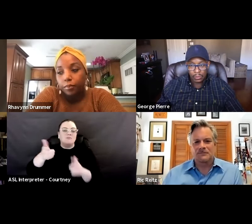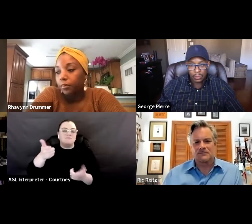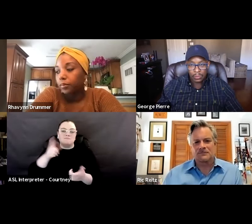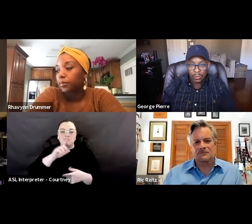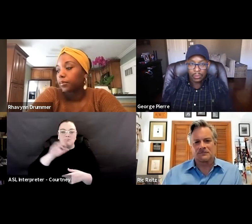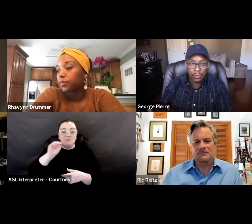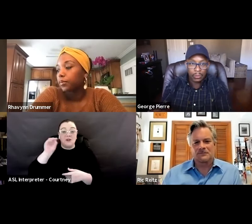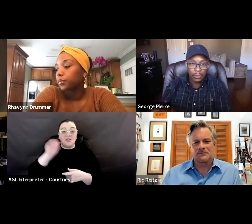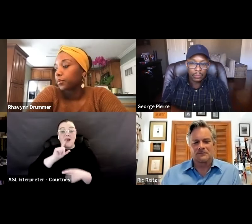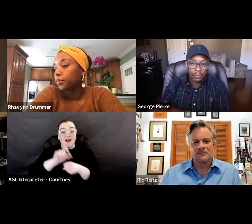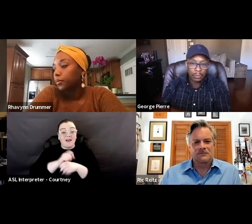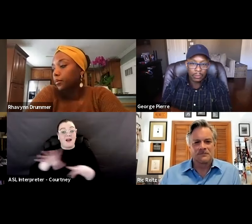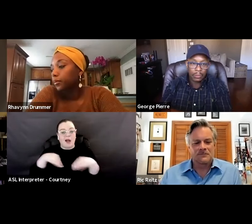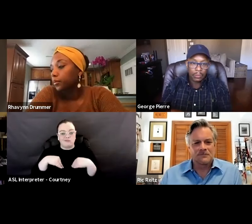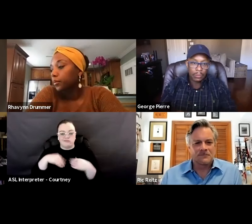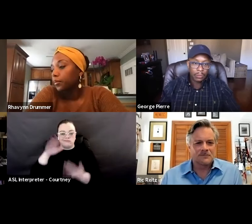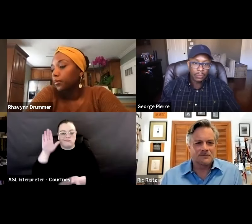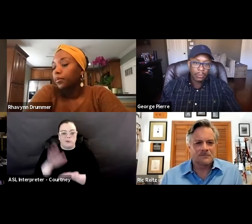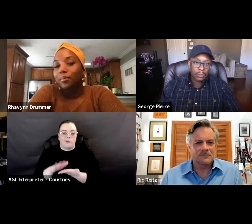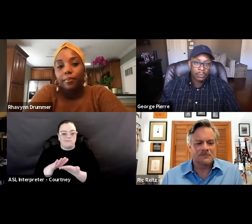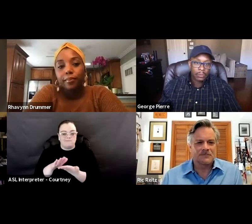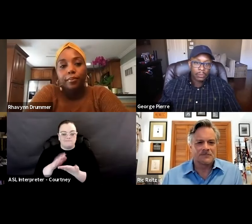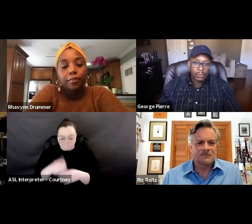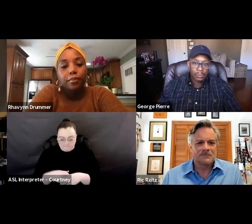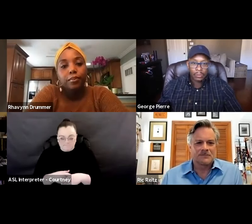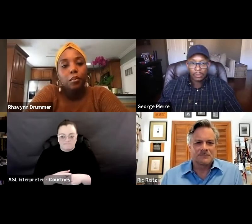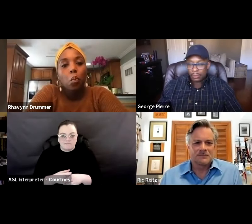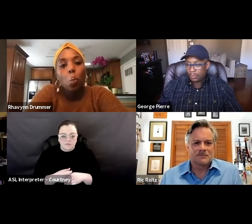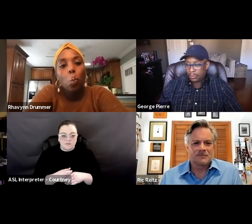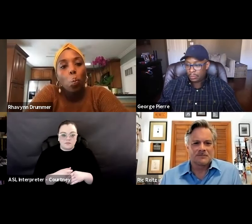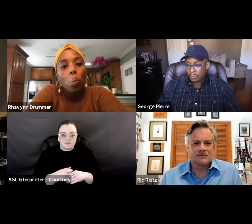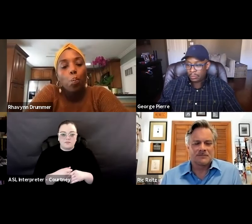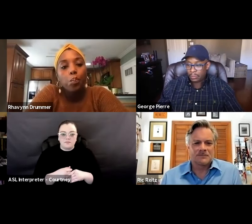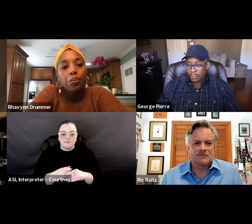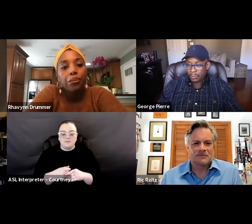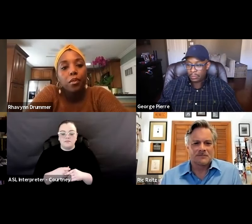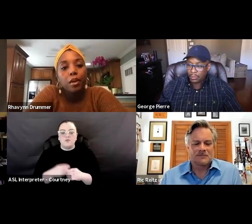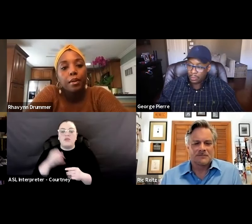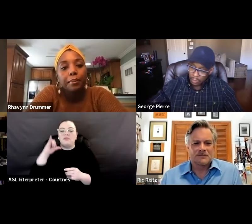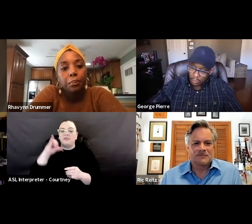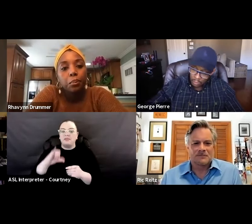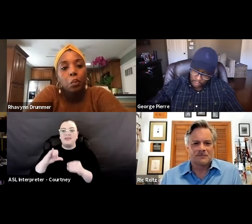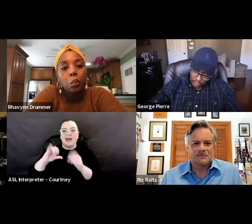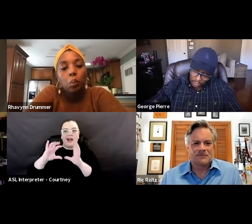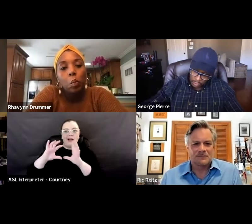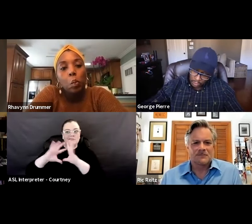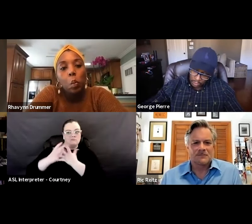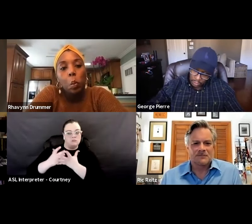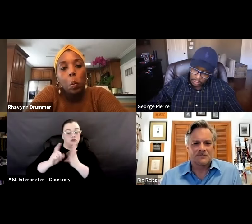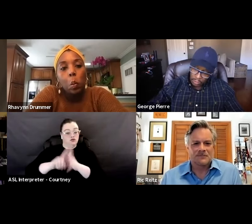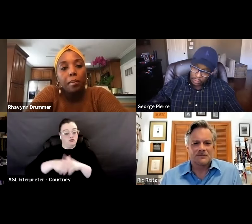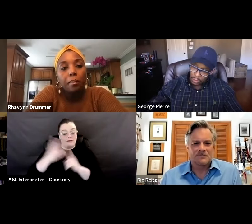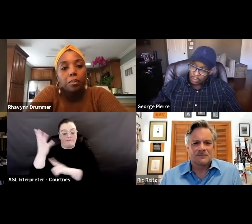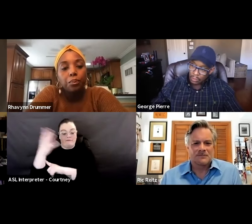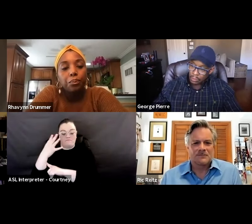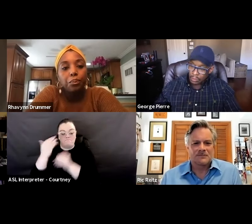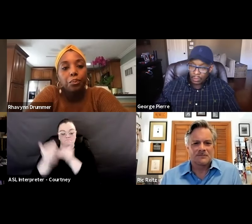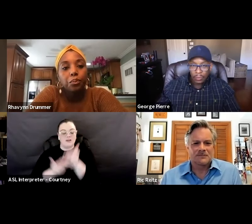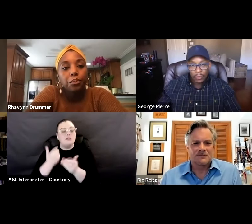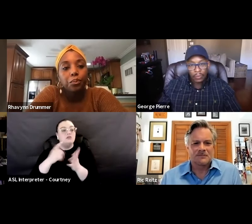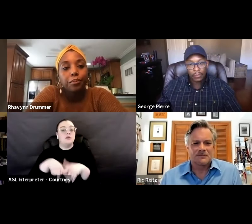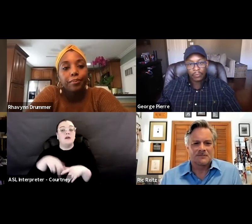were just really low. So anyway, that's really what started the taping process. And then we went from VHS to mini DV